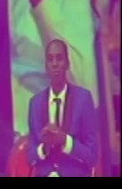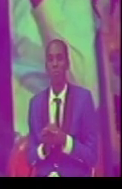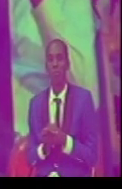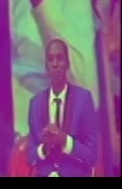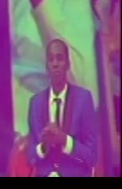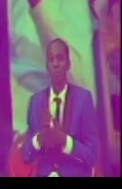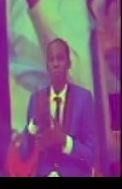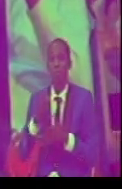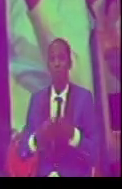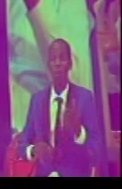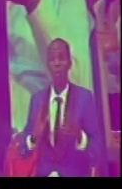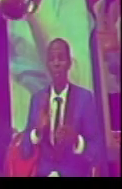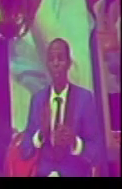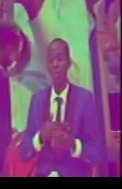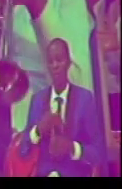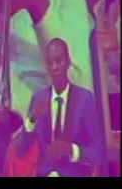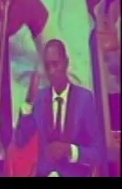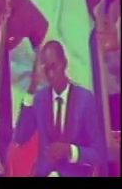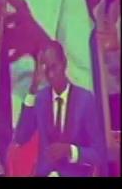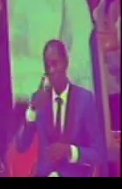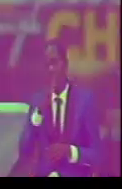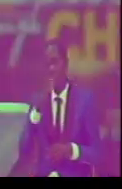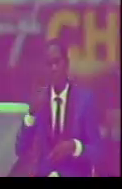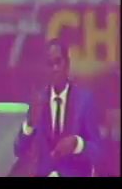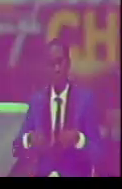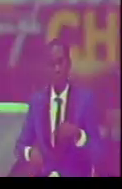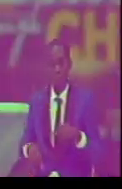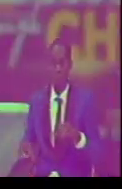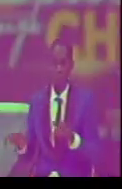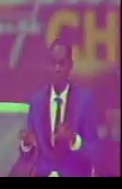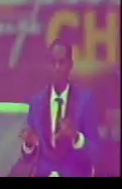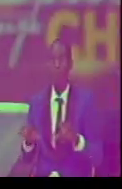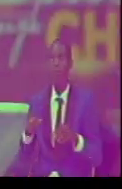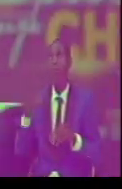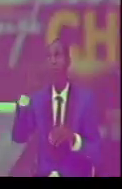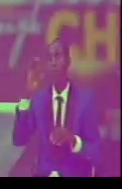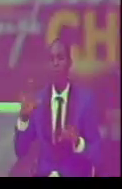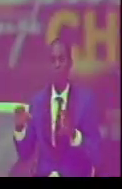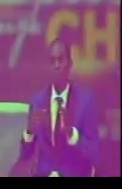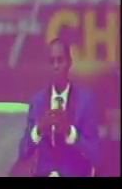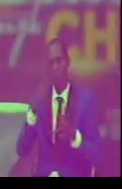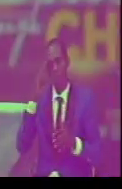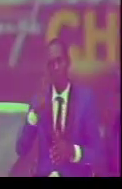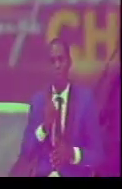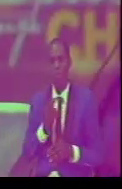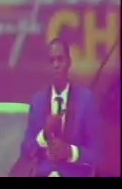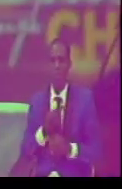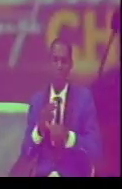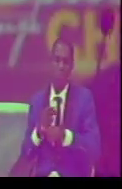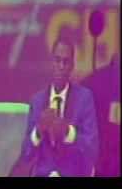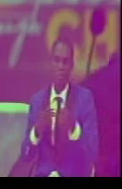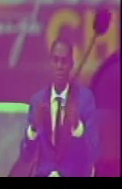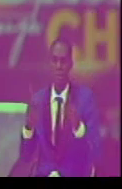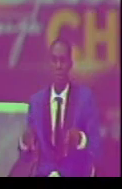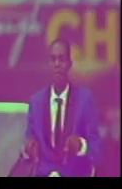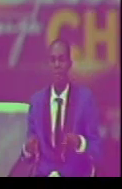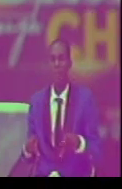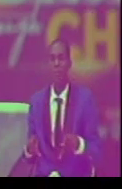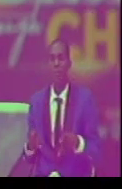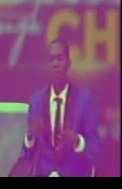What our fathers cannot do, he has done it for us. Let's listen to the next person, please.